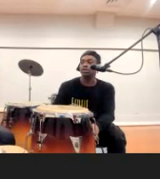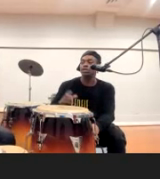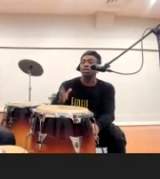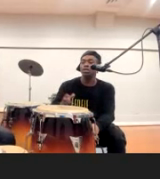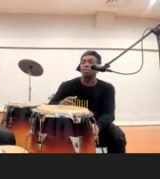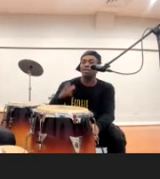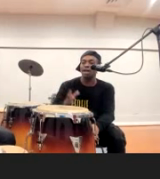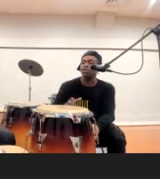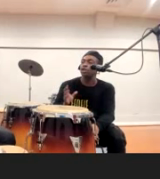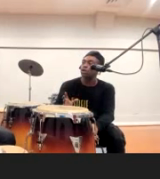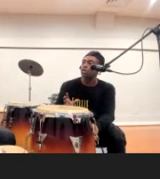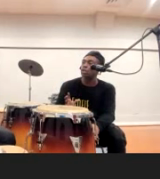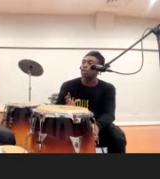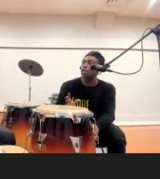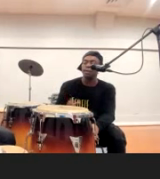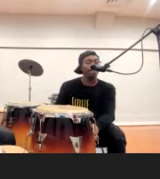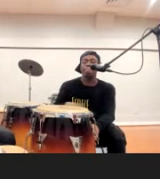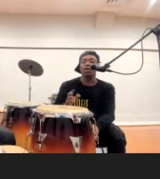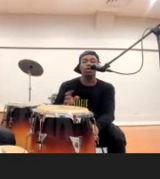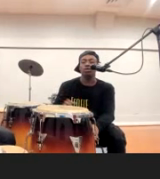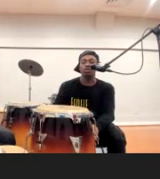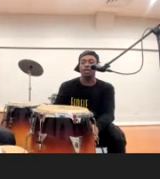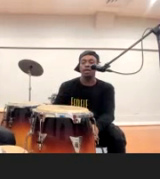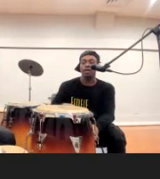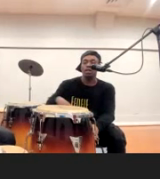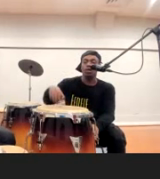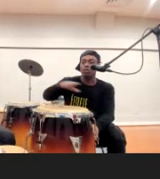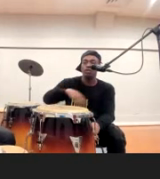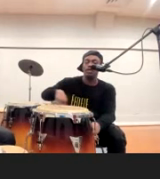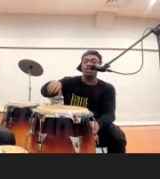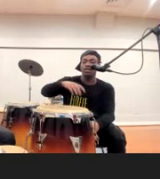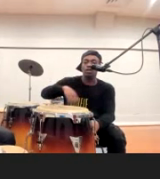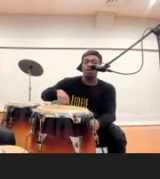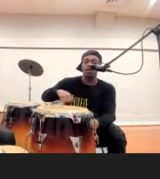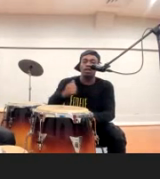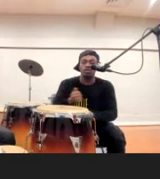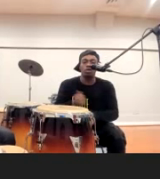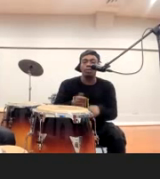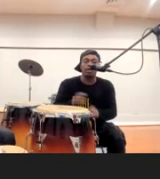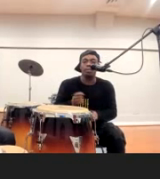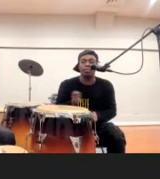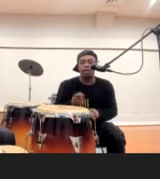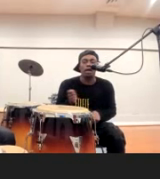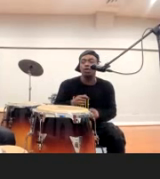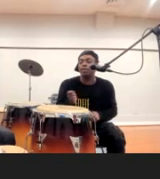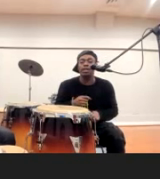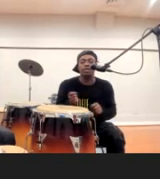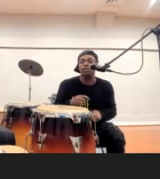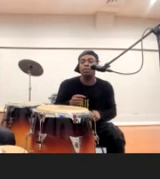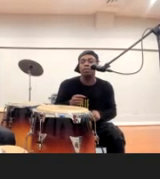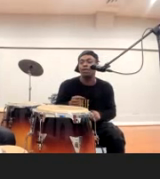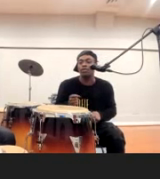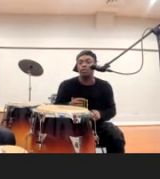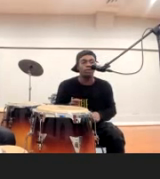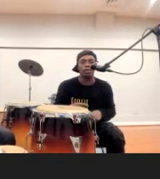how certain songs, they might stop and talk? Yeah. Go-go is straight. You know, once you finish that song and the drummer and the conga player